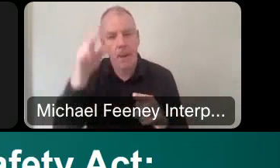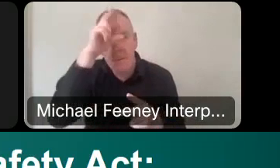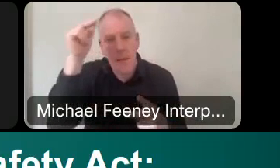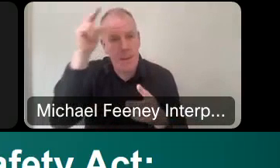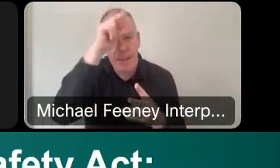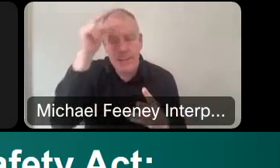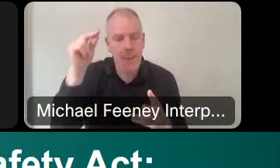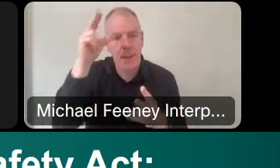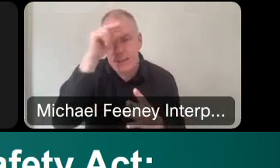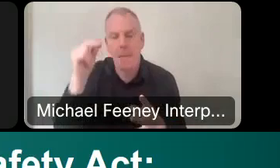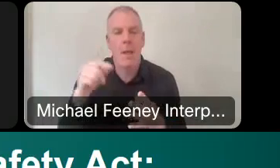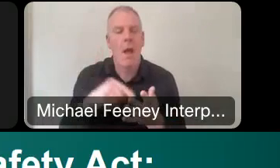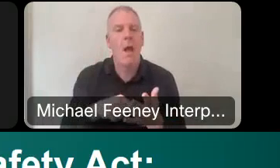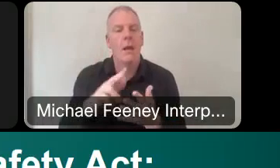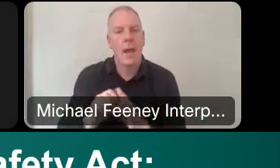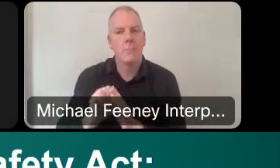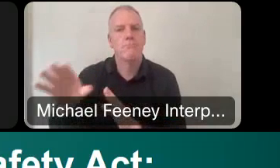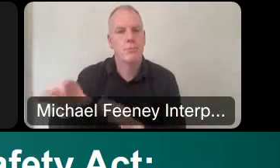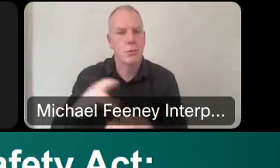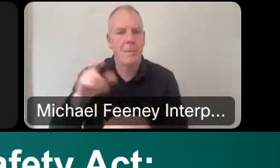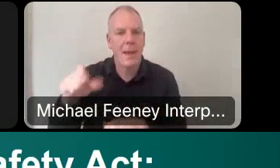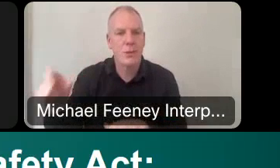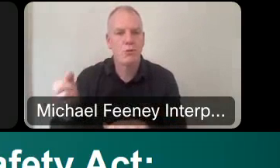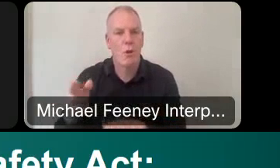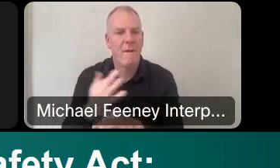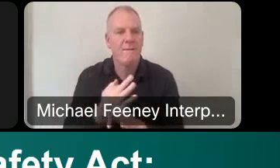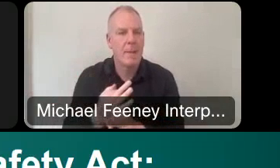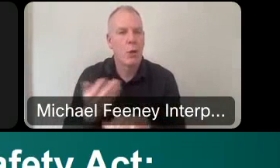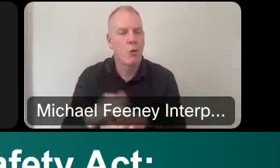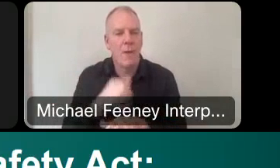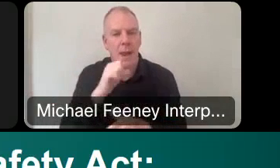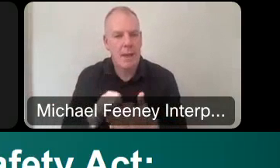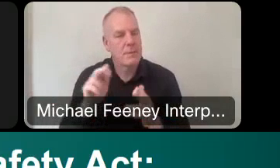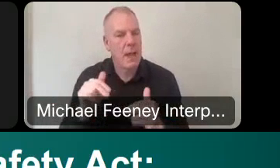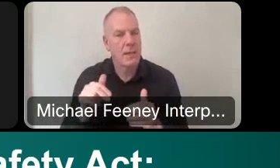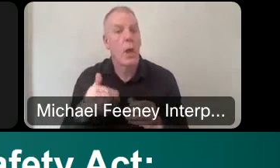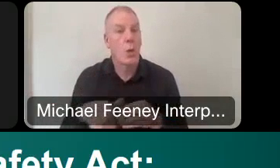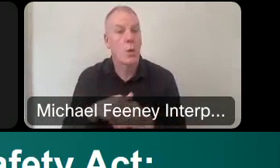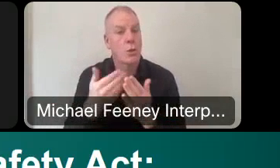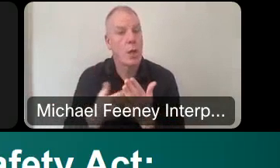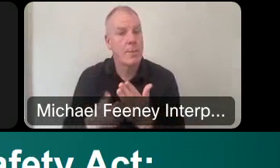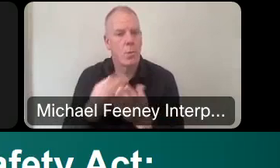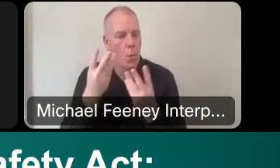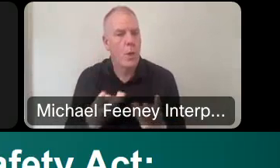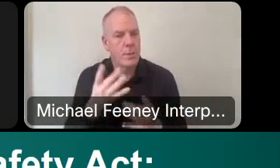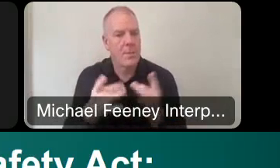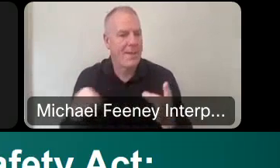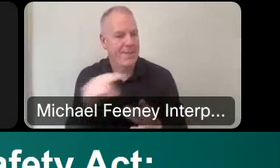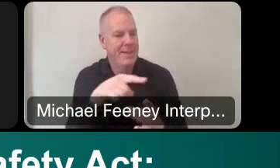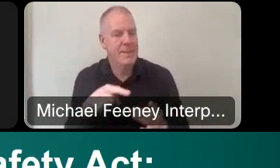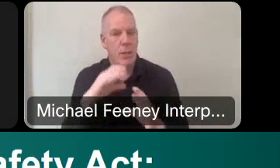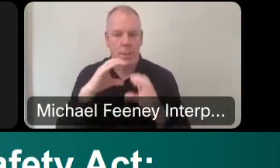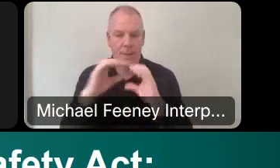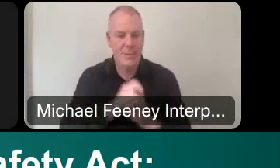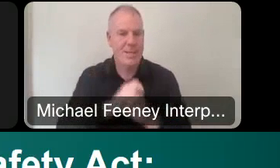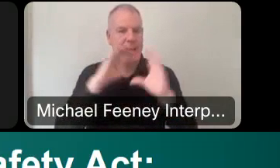of covering letters that can be sent out to the patient or family, and with that documentation template, because we want to make obviously that our